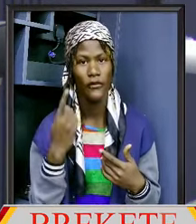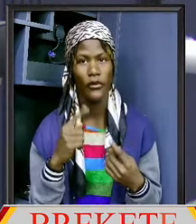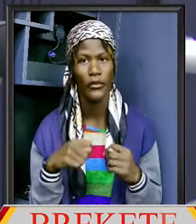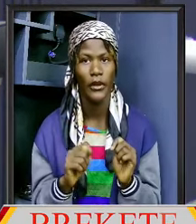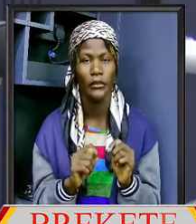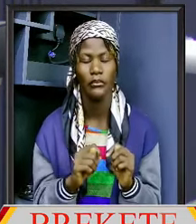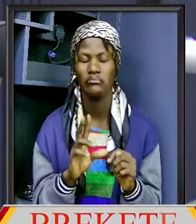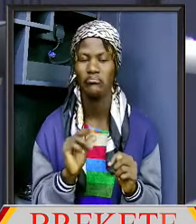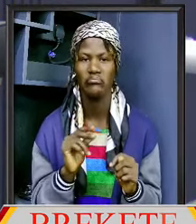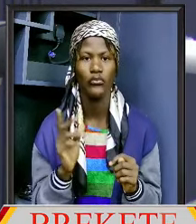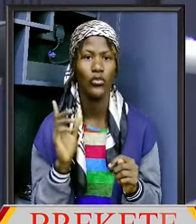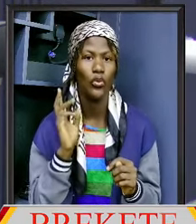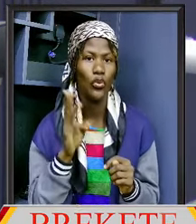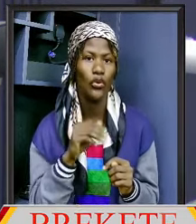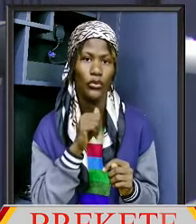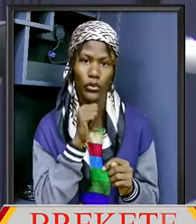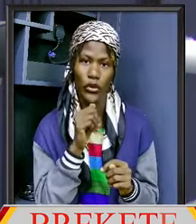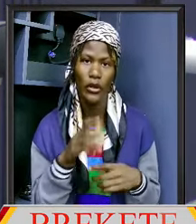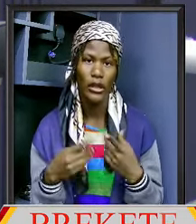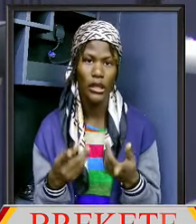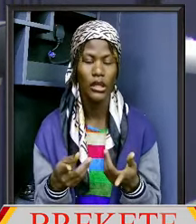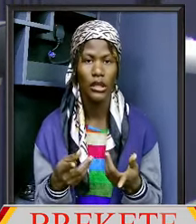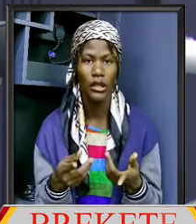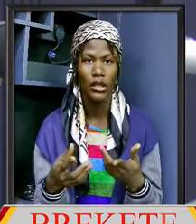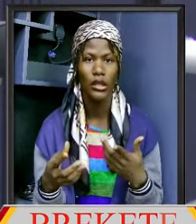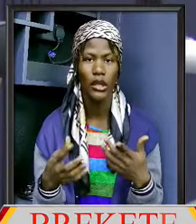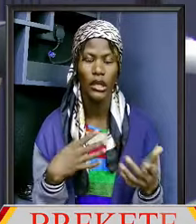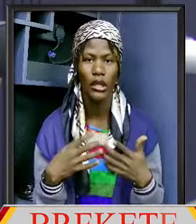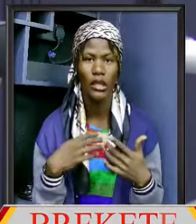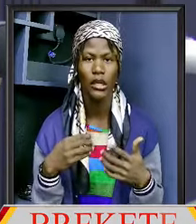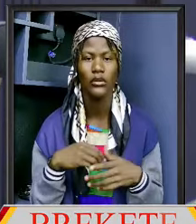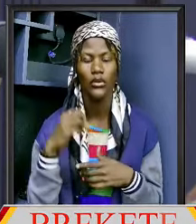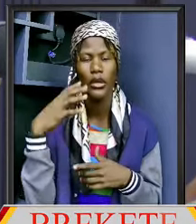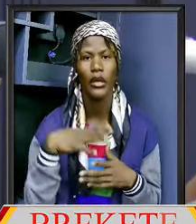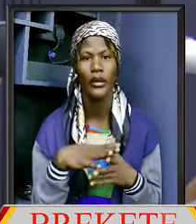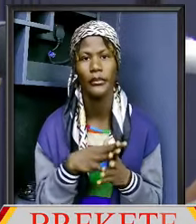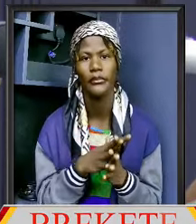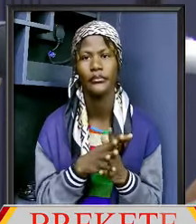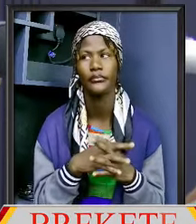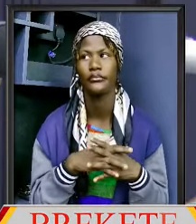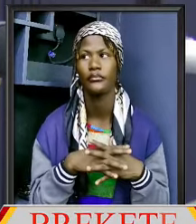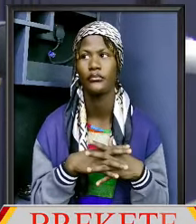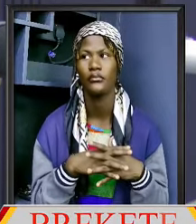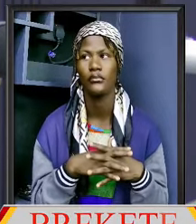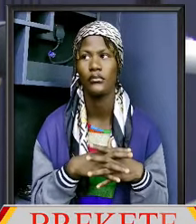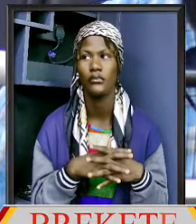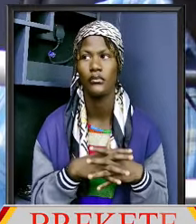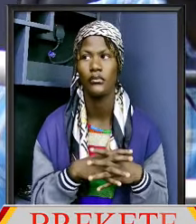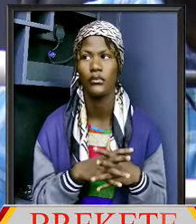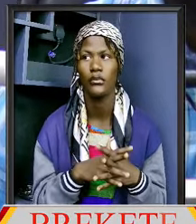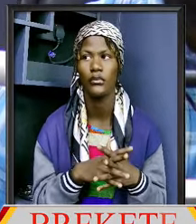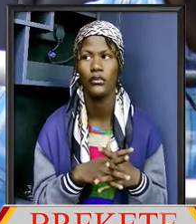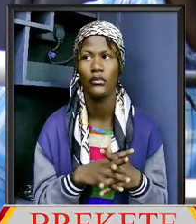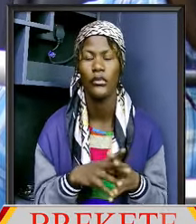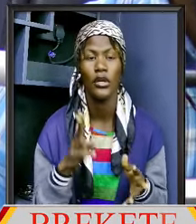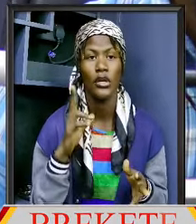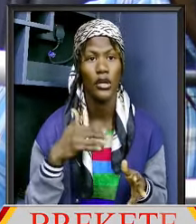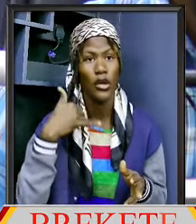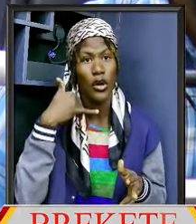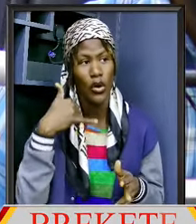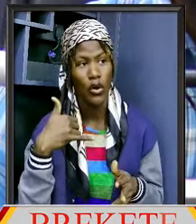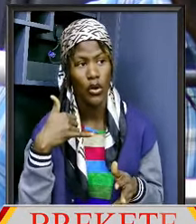case on air until we reach out to them. He called on air, so Oga asked him to